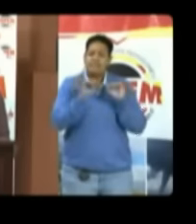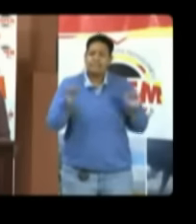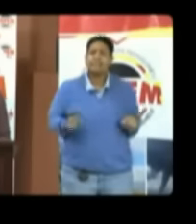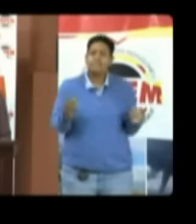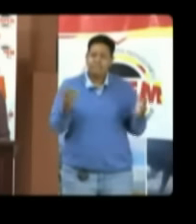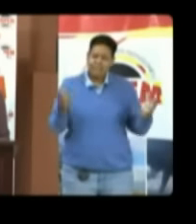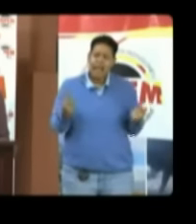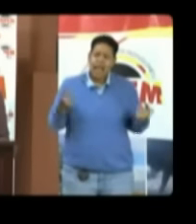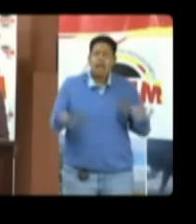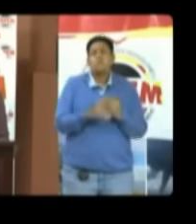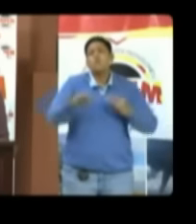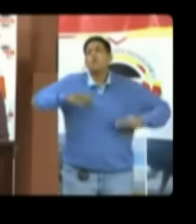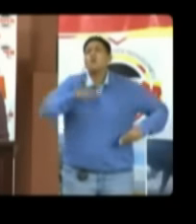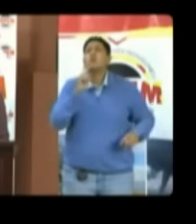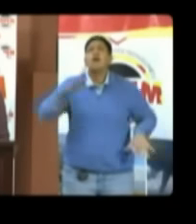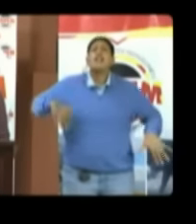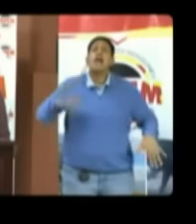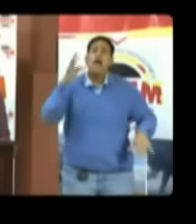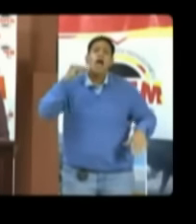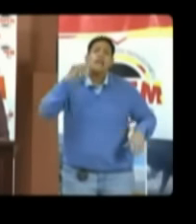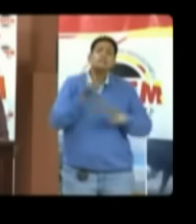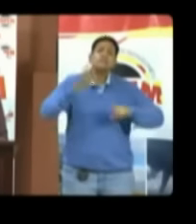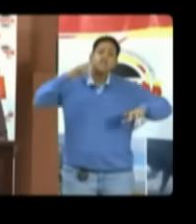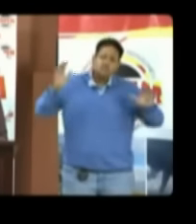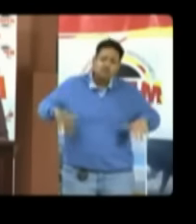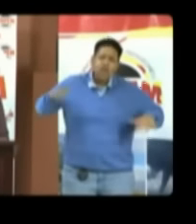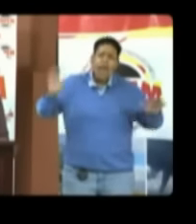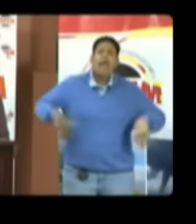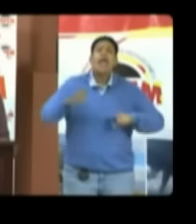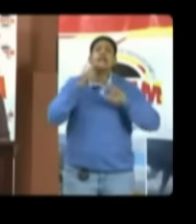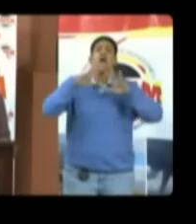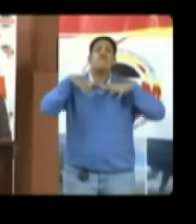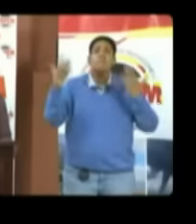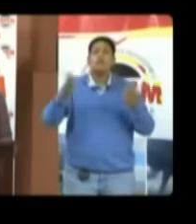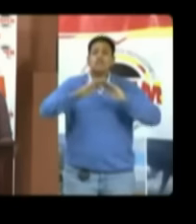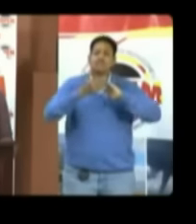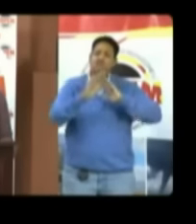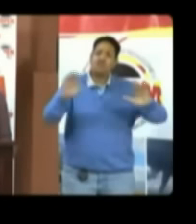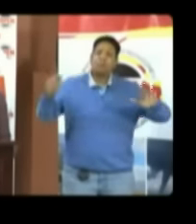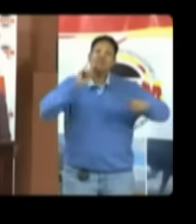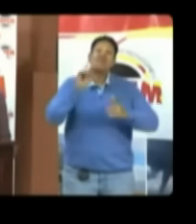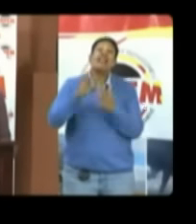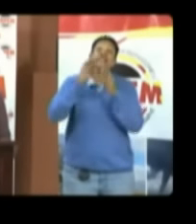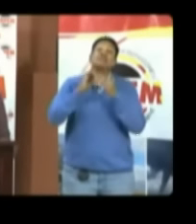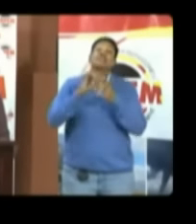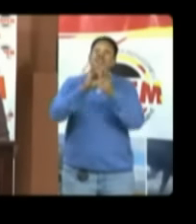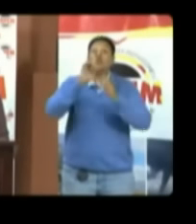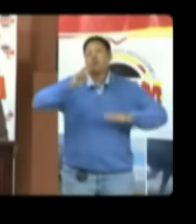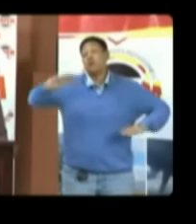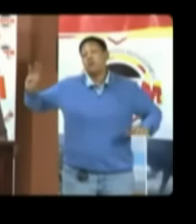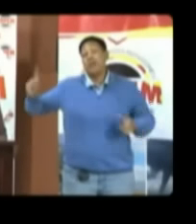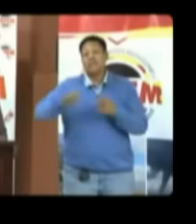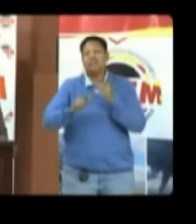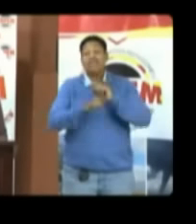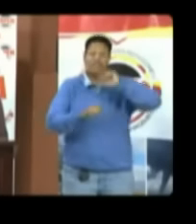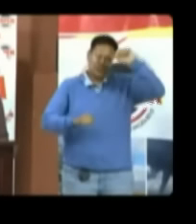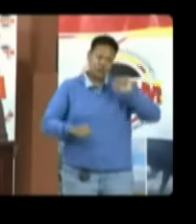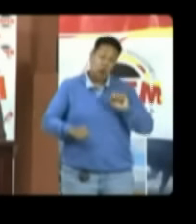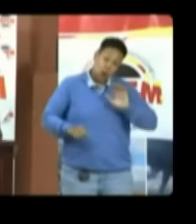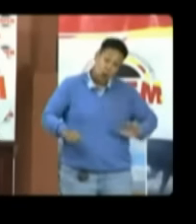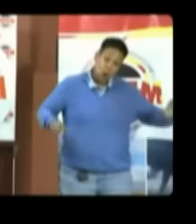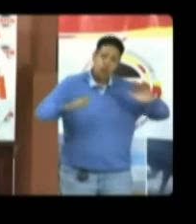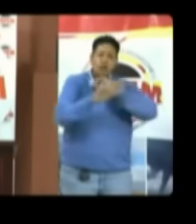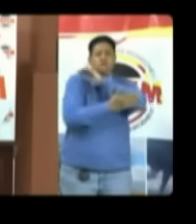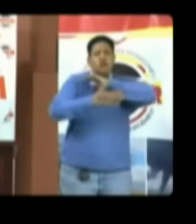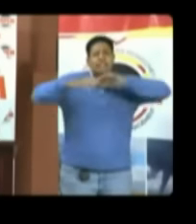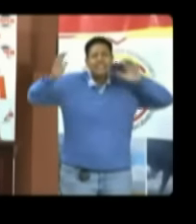system because we have been experiencing rainfall over much of the island, especially in the west and the south of the